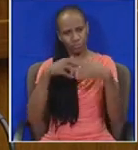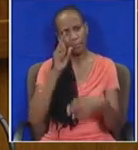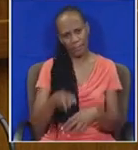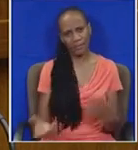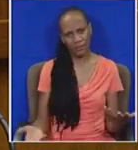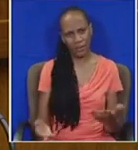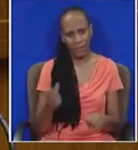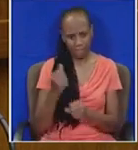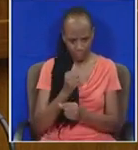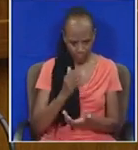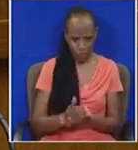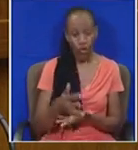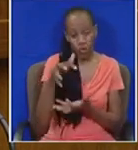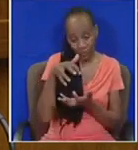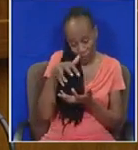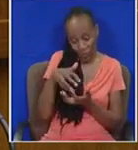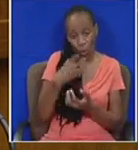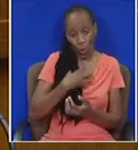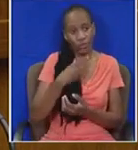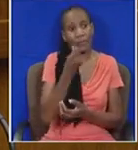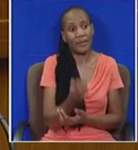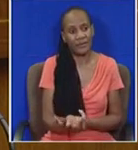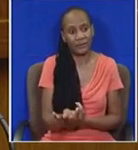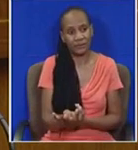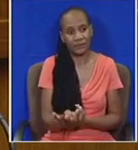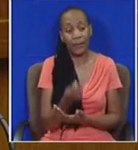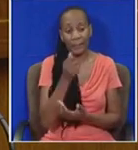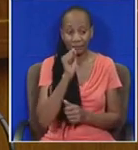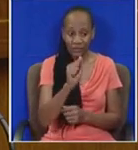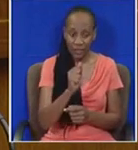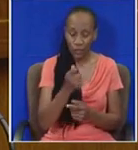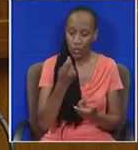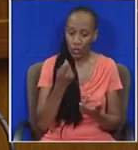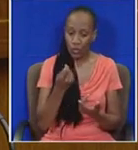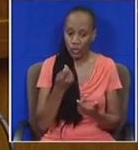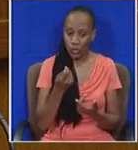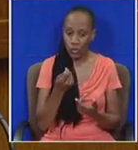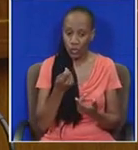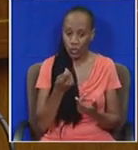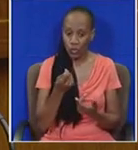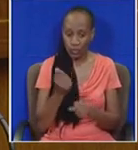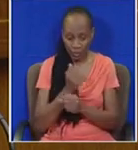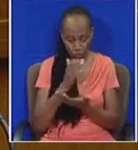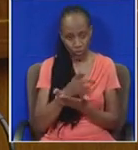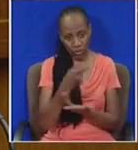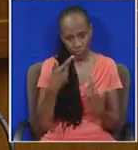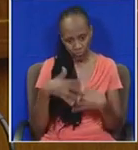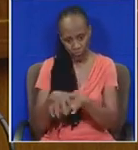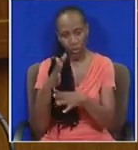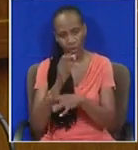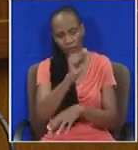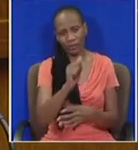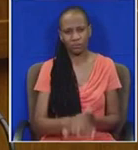to generate the revenue sufficient to cover the costs associated with executing their mandates. They cannot be allowed